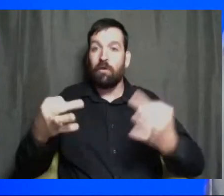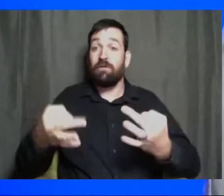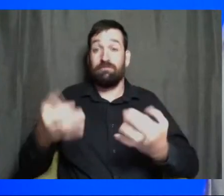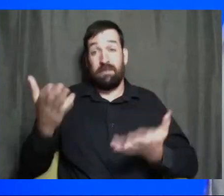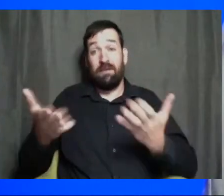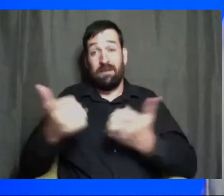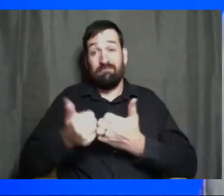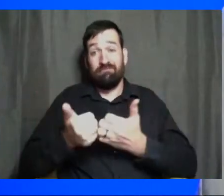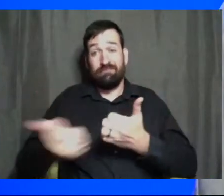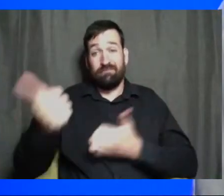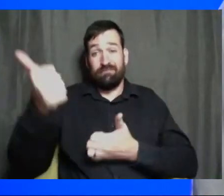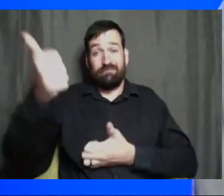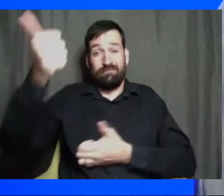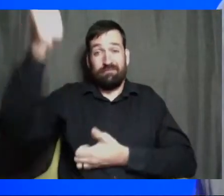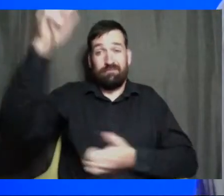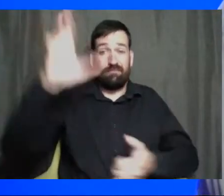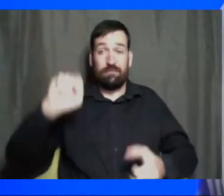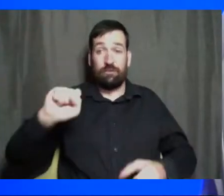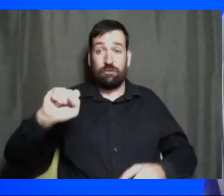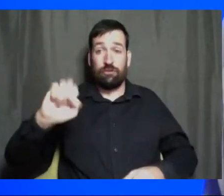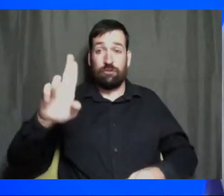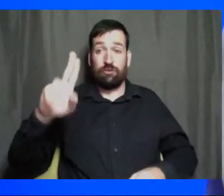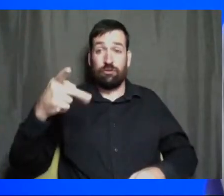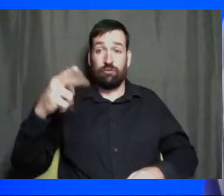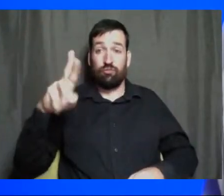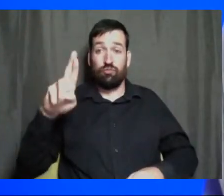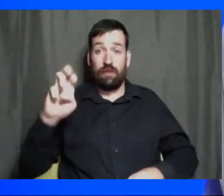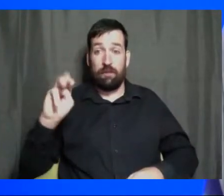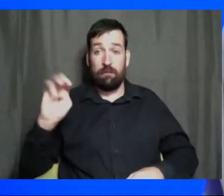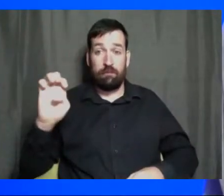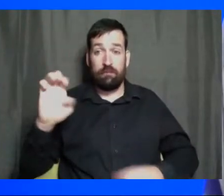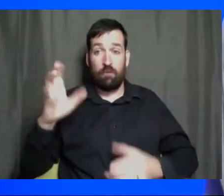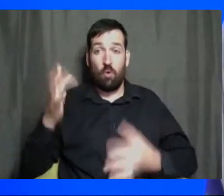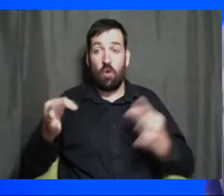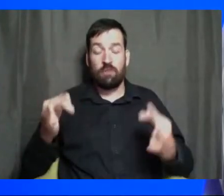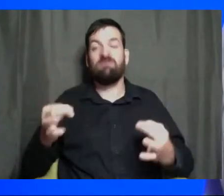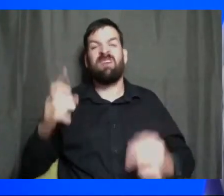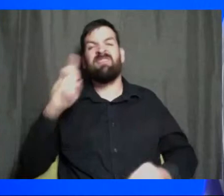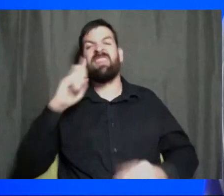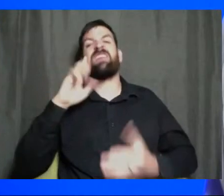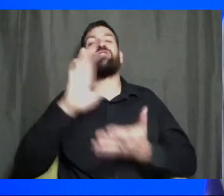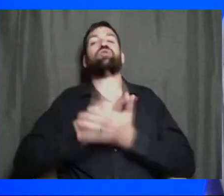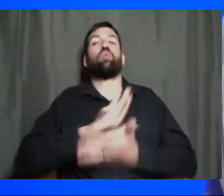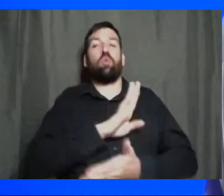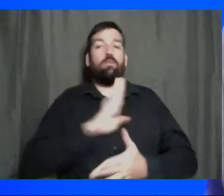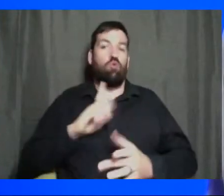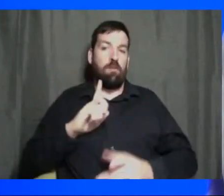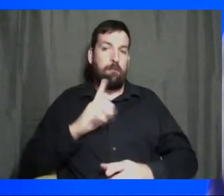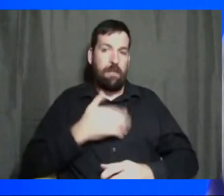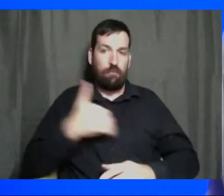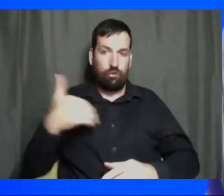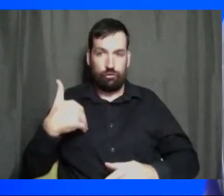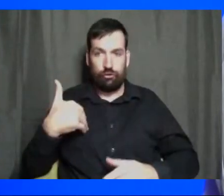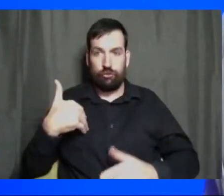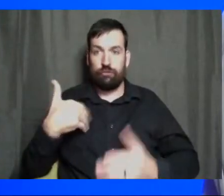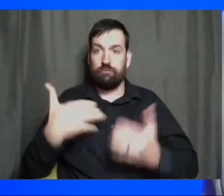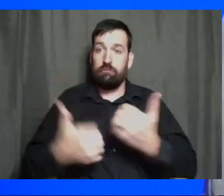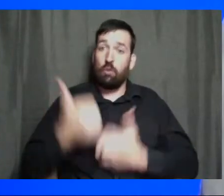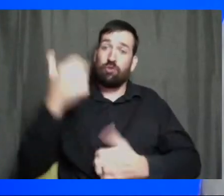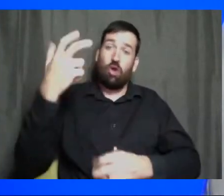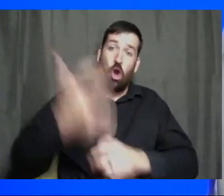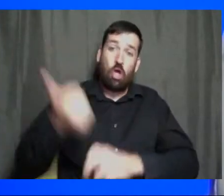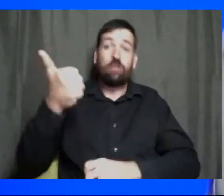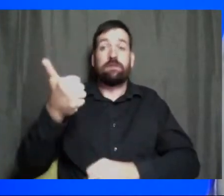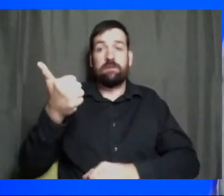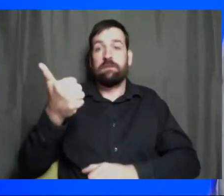Court. So I think the school board members probably have the hardest public job right now as far